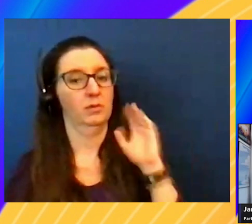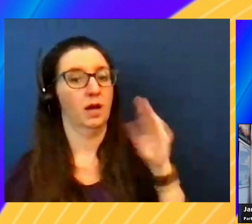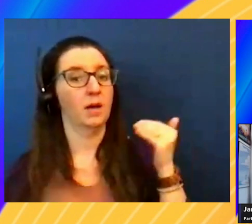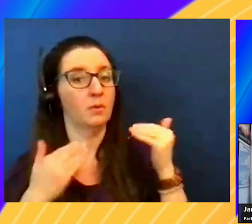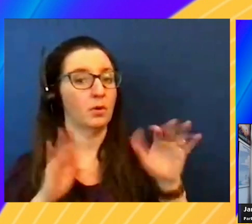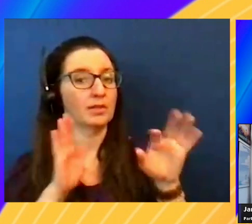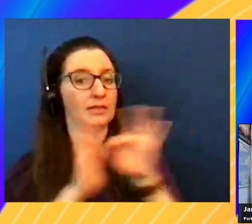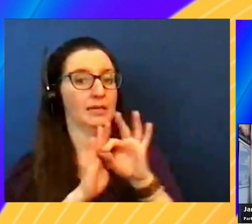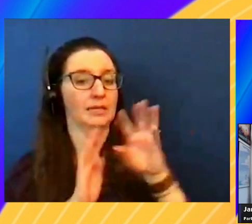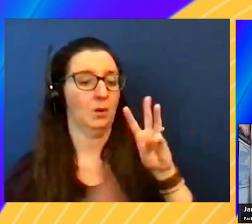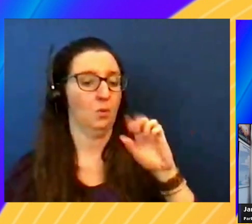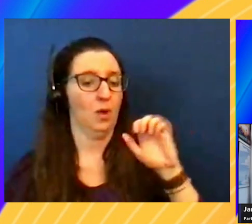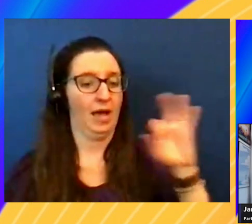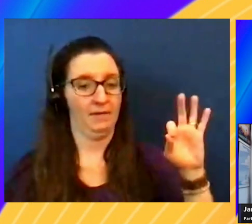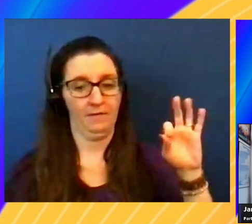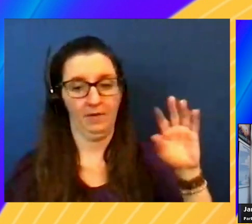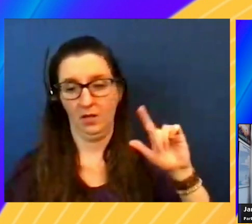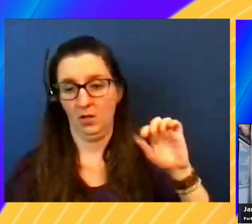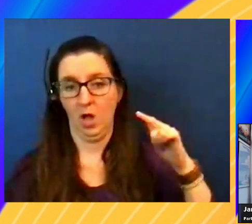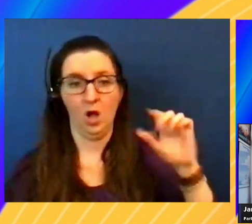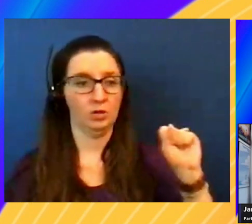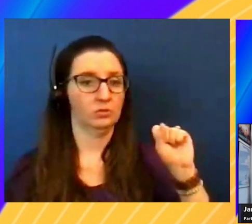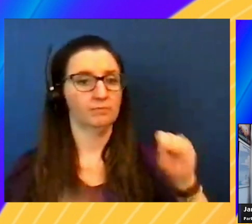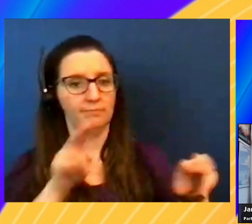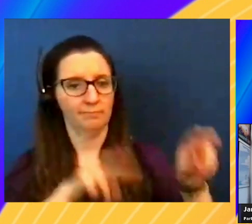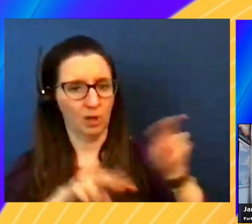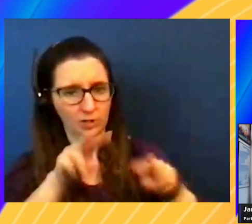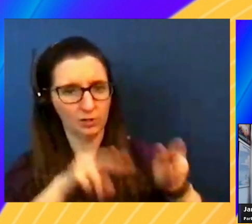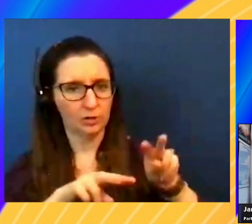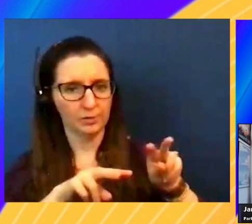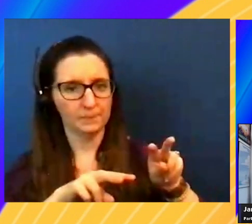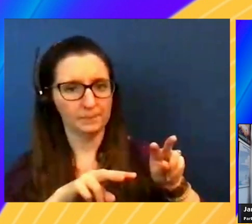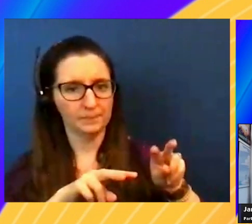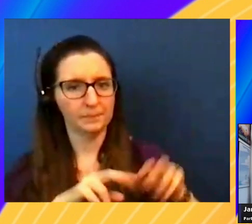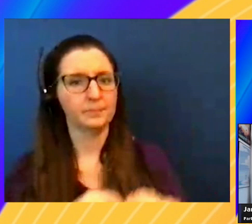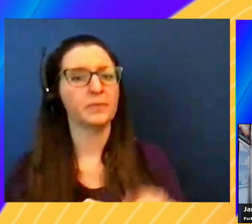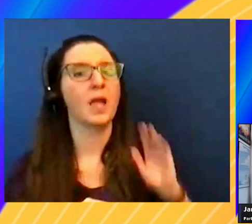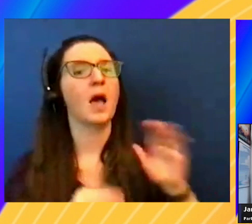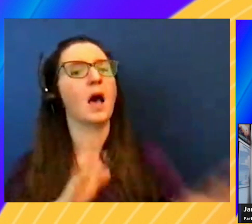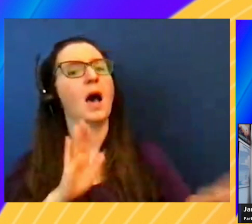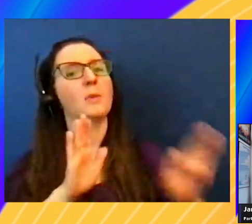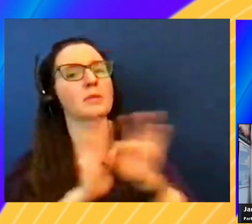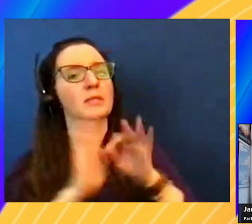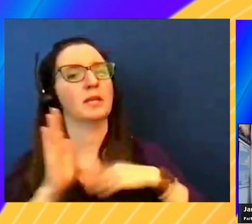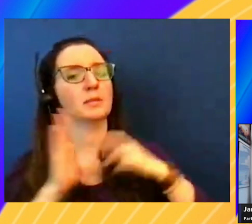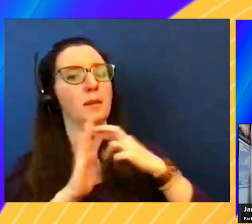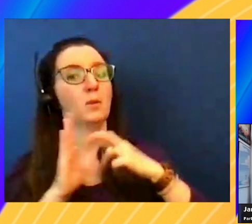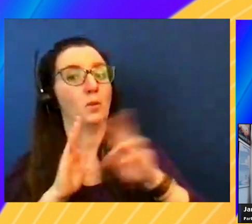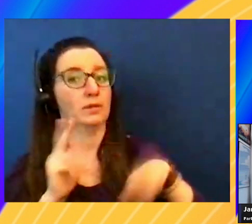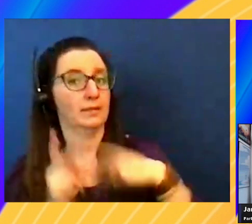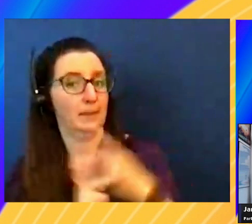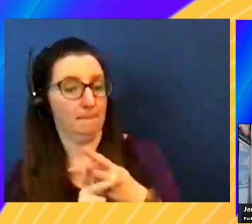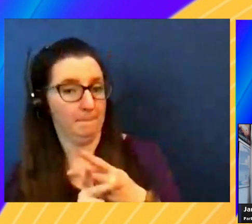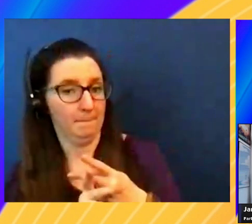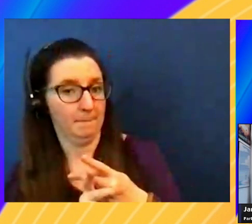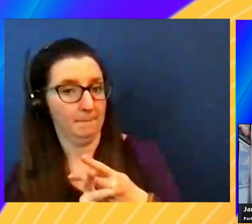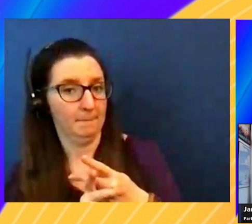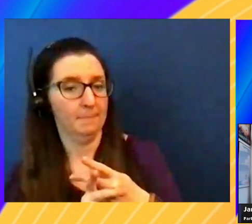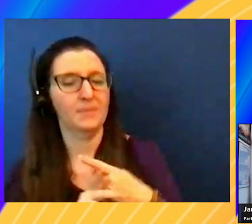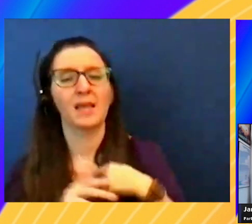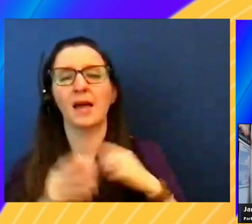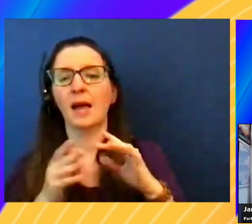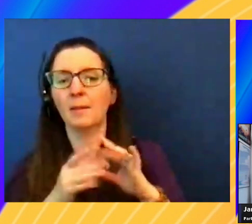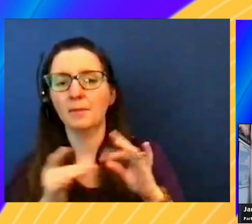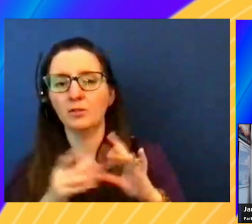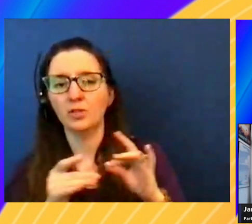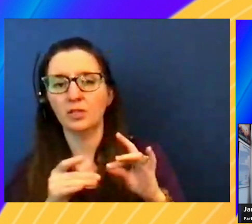logs to monitor. And I'm going to select my rule type. So I mentioned that Contributor Insights has